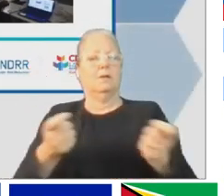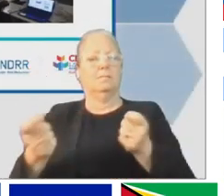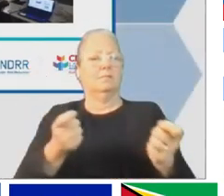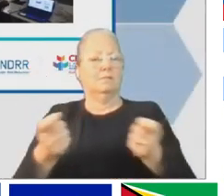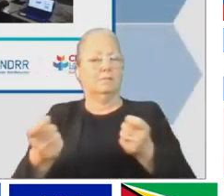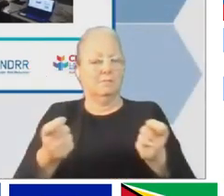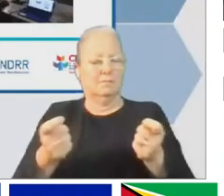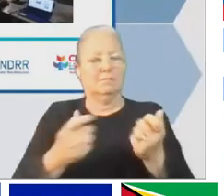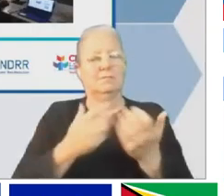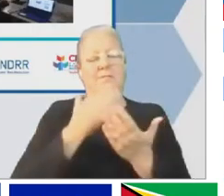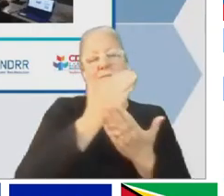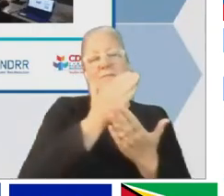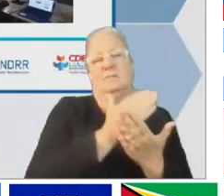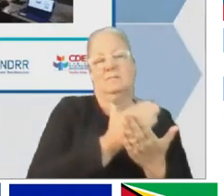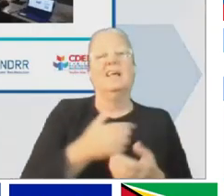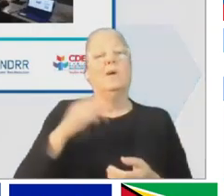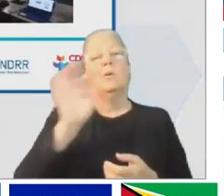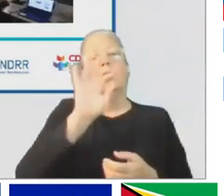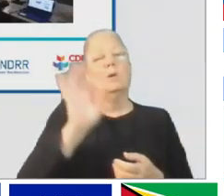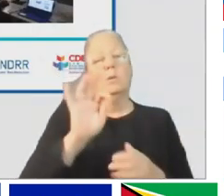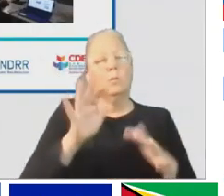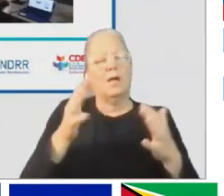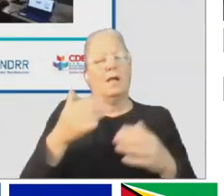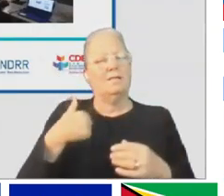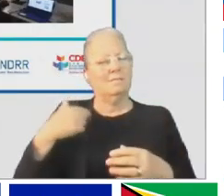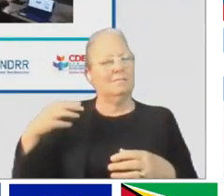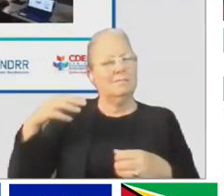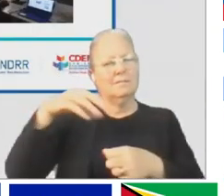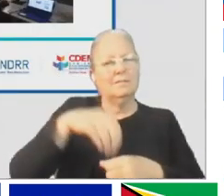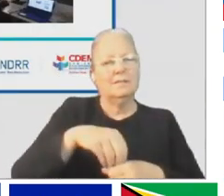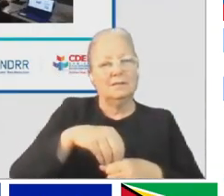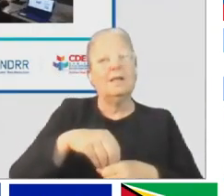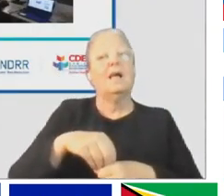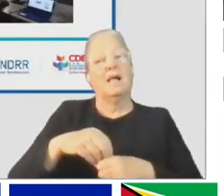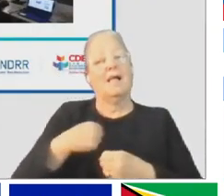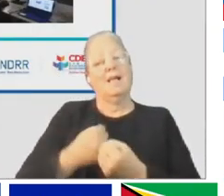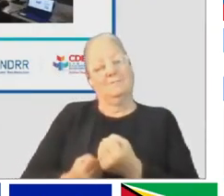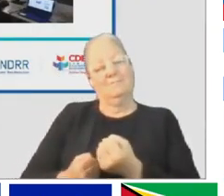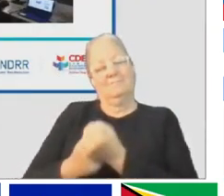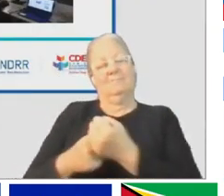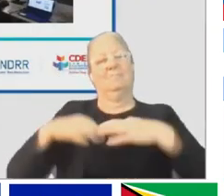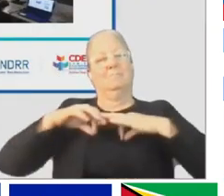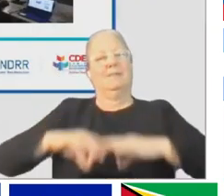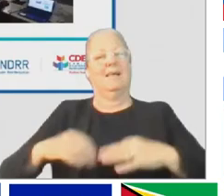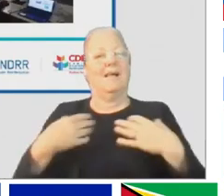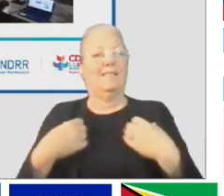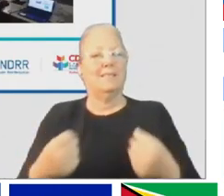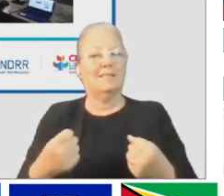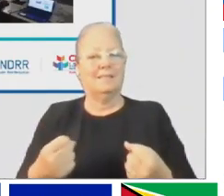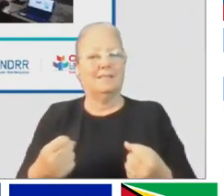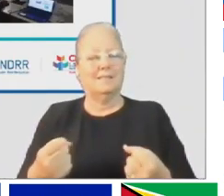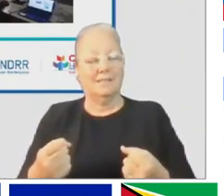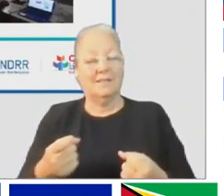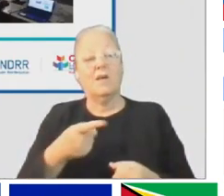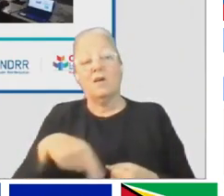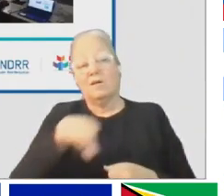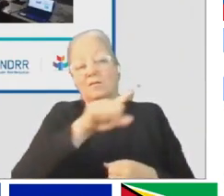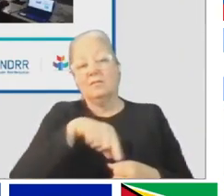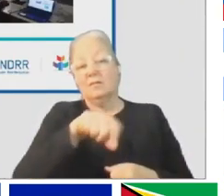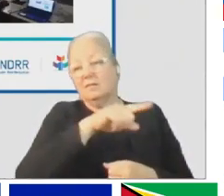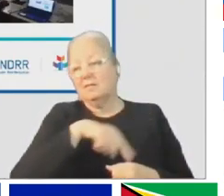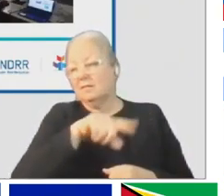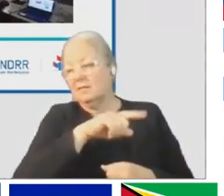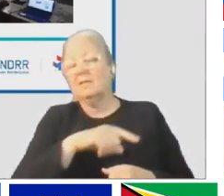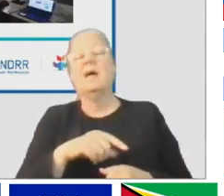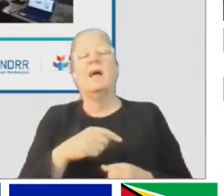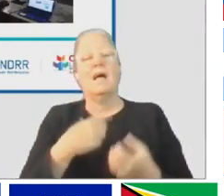why the question why we were involved in the supporting the Ministry of Health. But those of us who were involved, you know, we had St. Kitts and Jamaica, two of the other countries